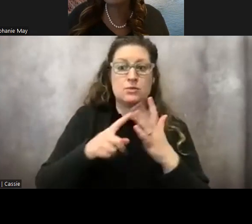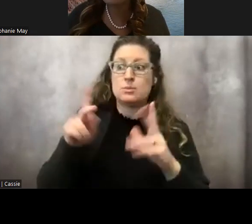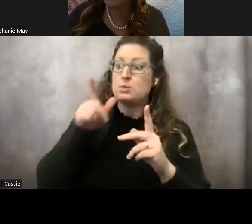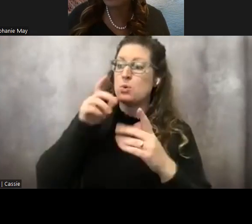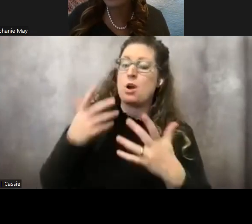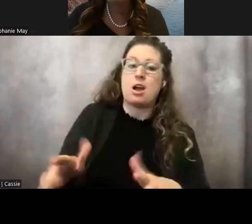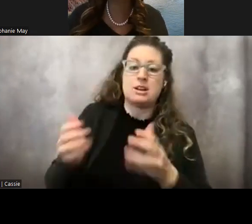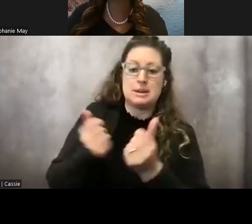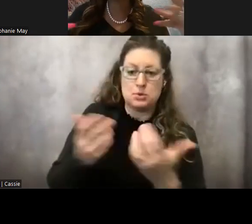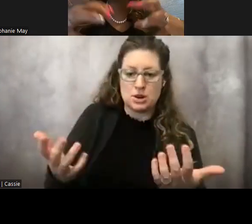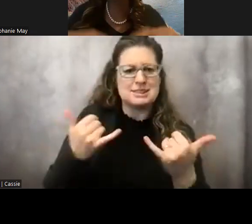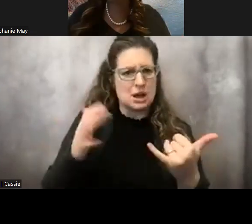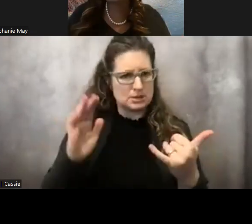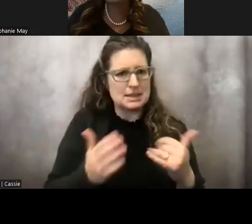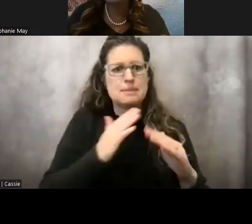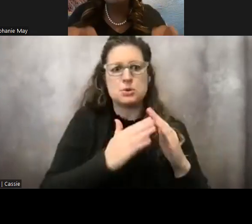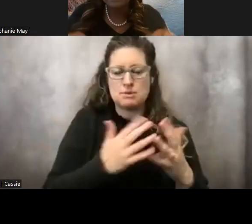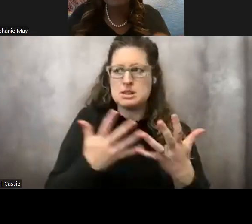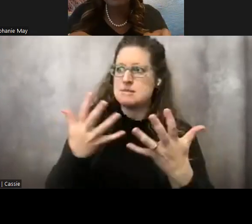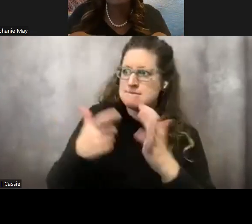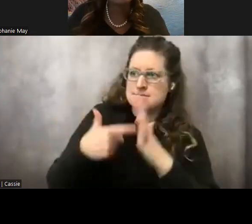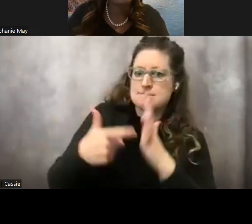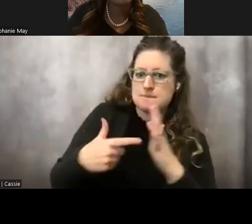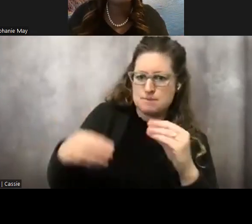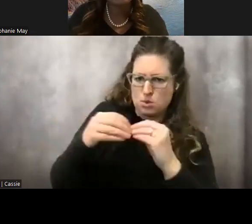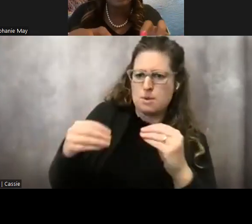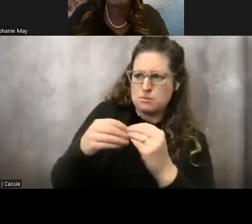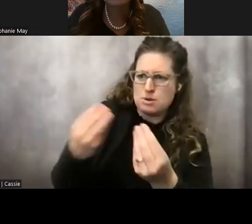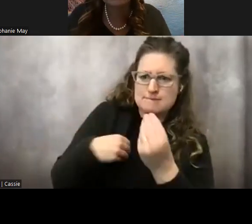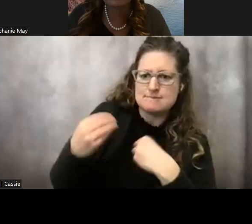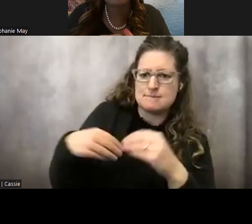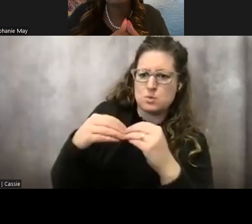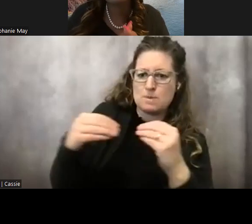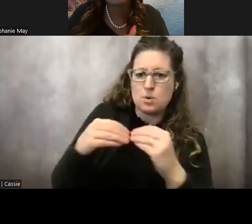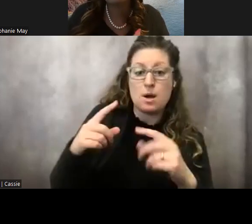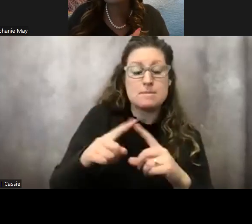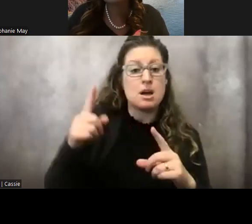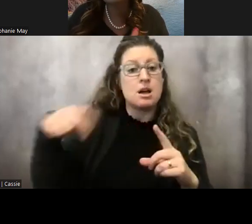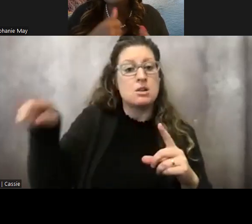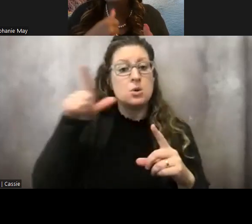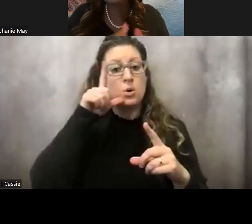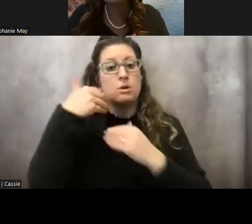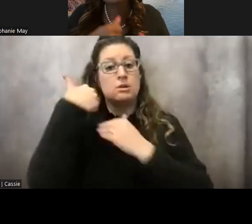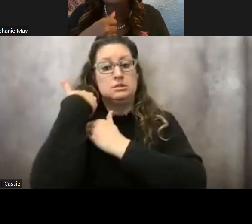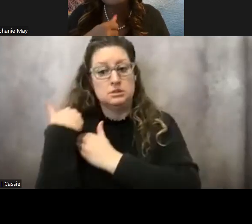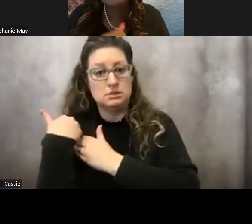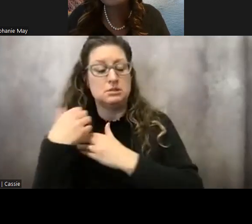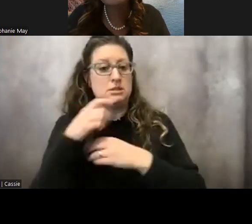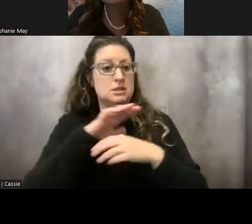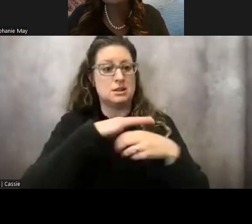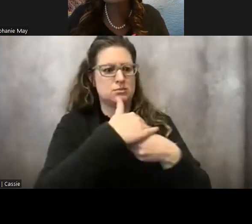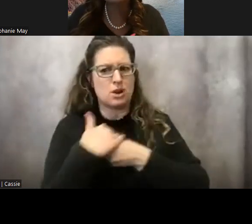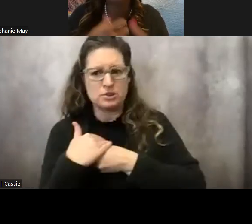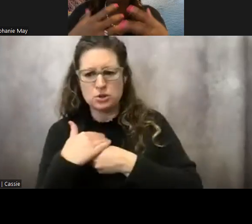community is demanding more, but we're not giving the people who are the object of all of that pressure the tools that